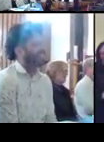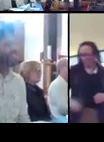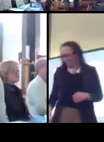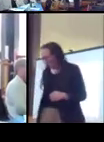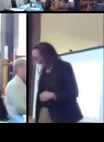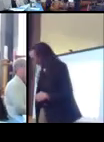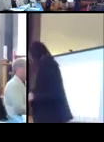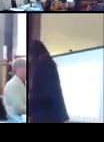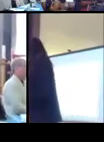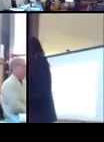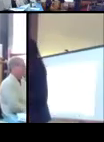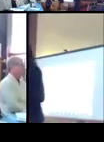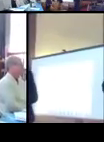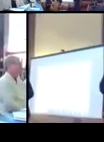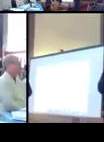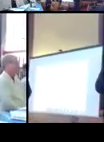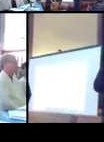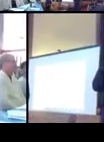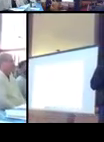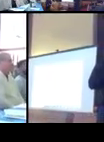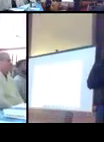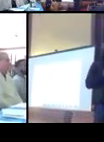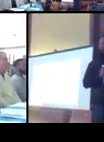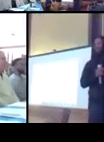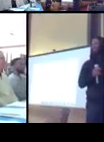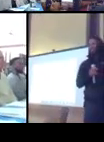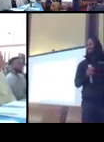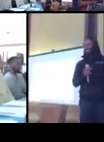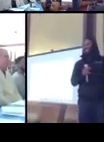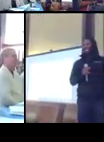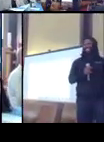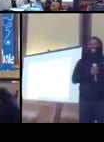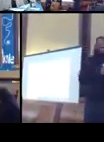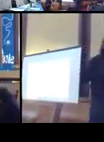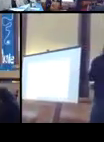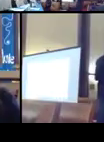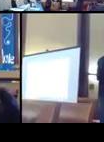Hey. Good evening, good evening. Good evening. I don't have a speech, but I do have some bullet points. I